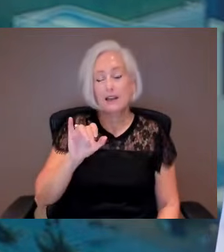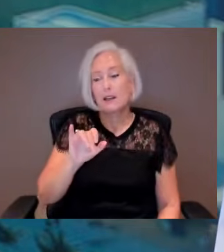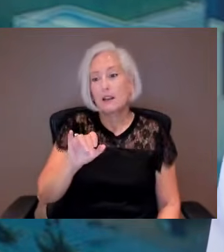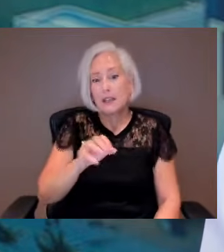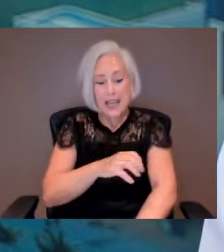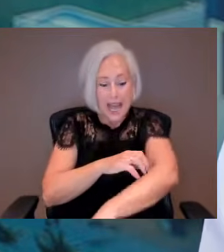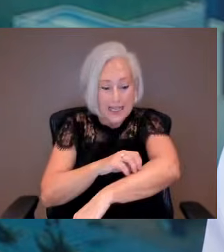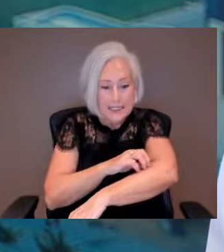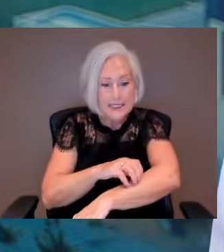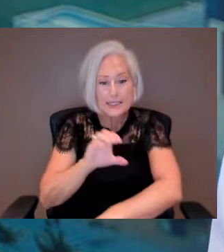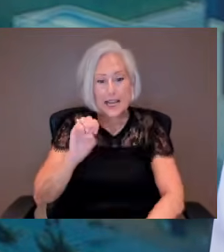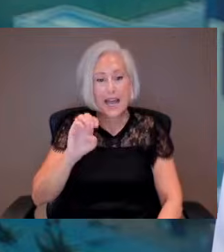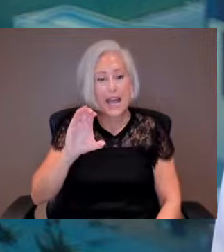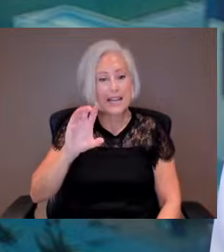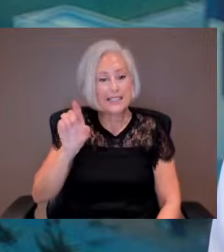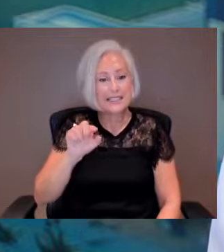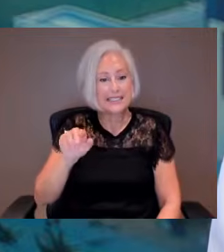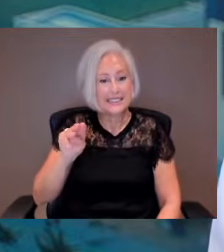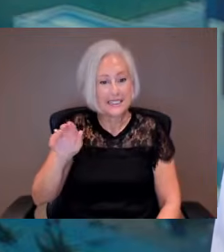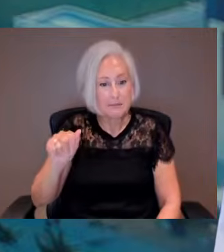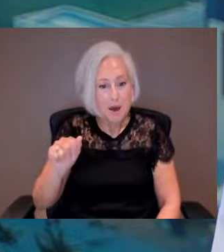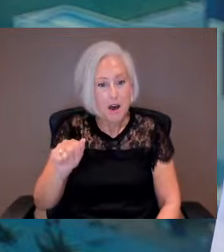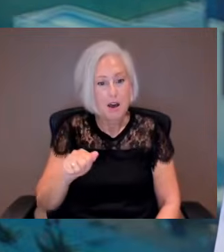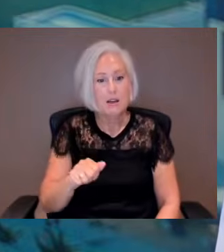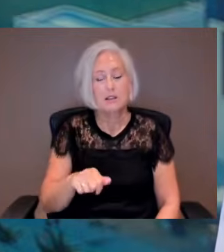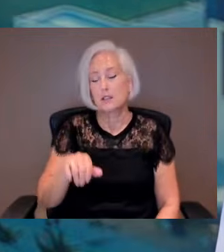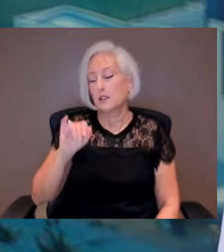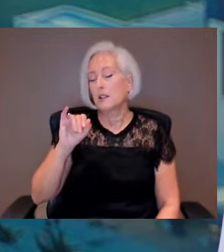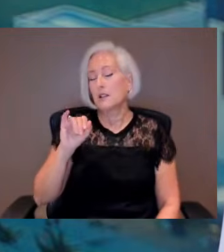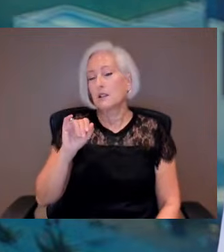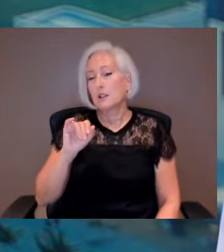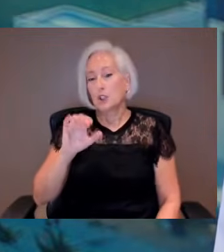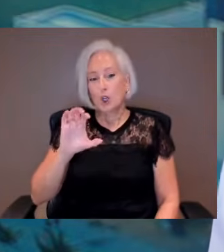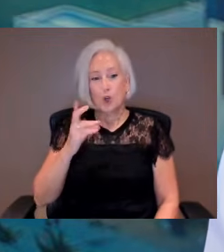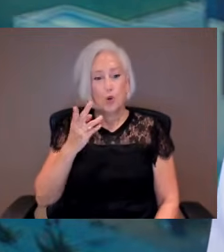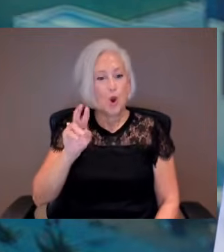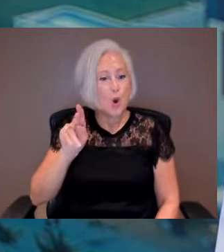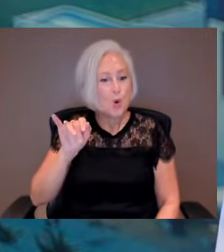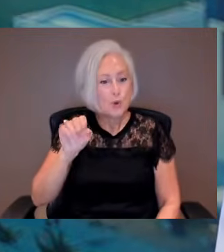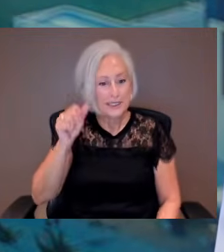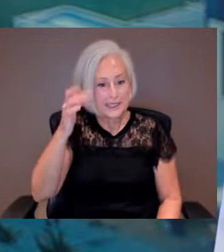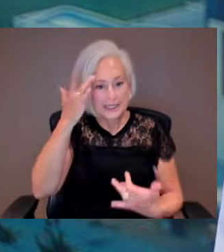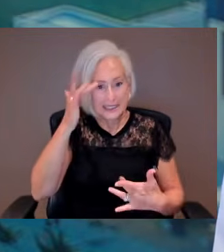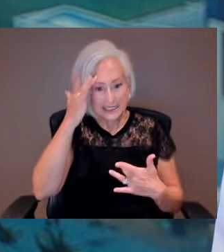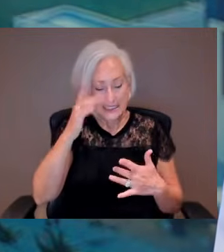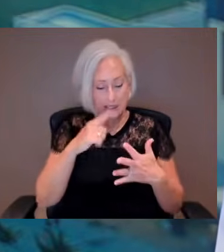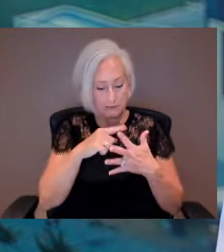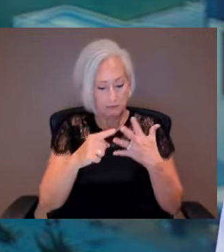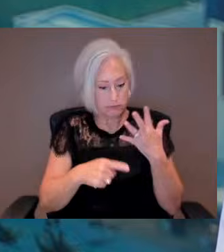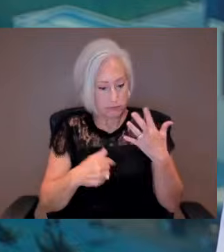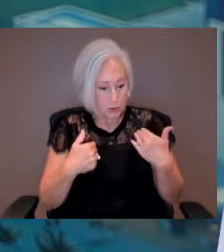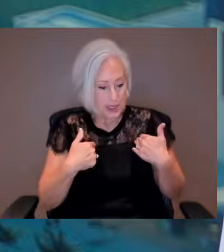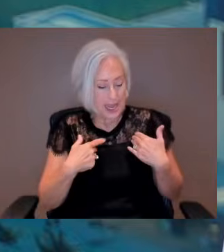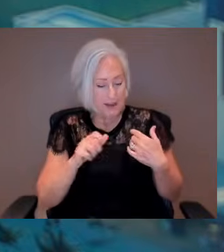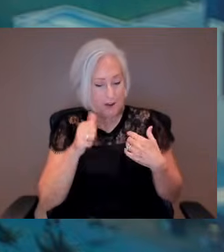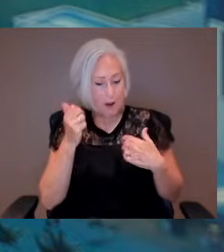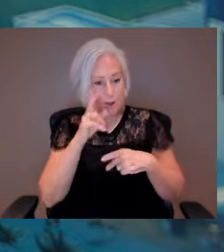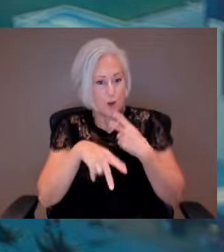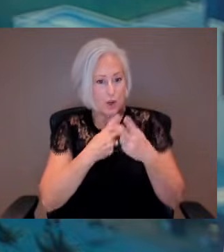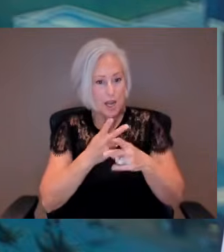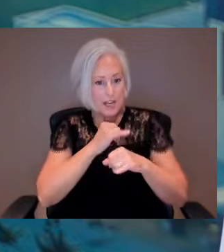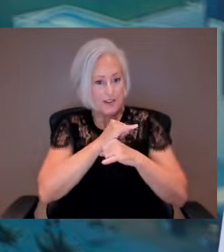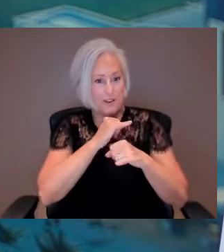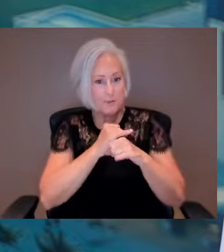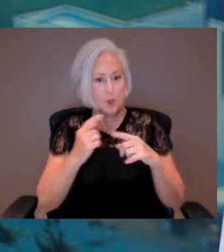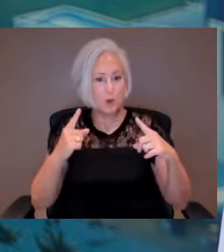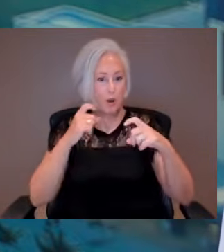When we're born, most of us, that could not be predicted for us. And so this is sort of similar in that it can induce some autoimmune complications